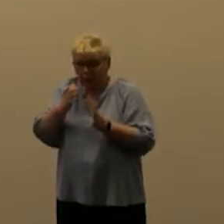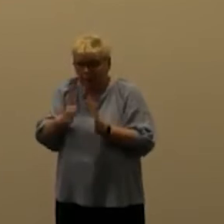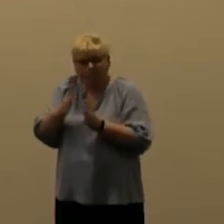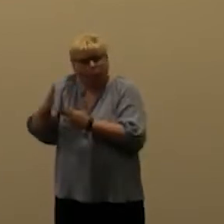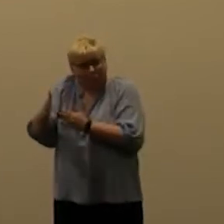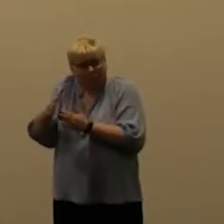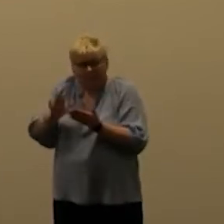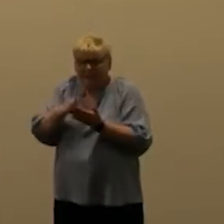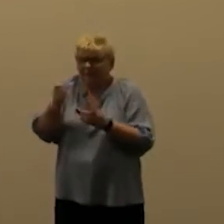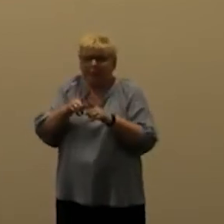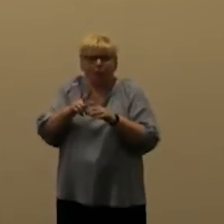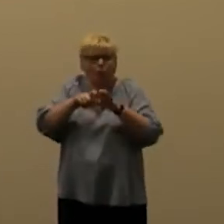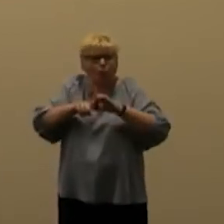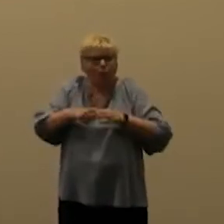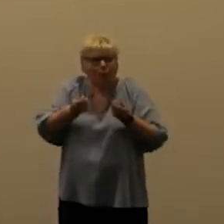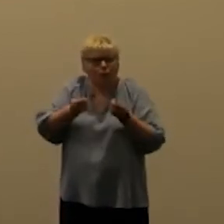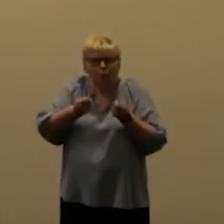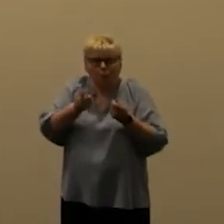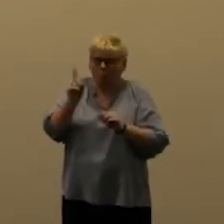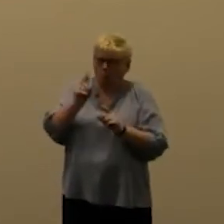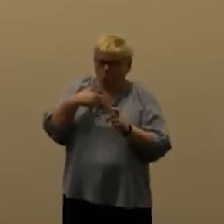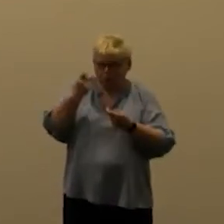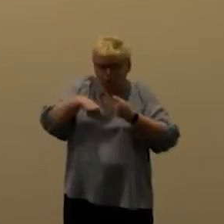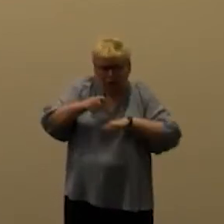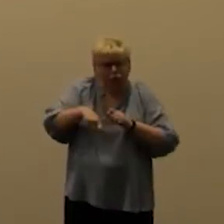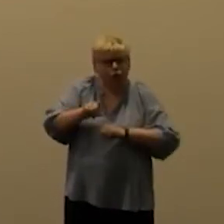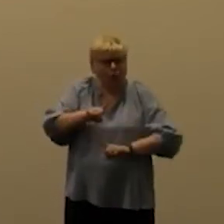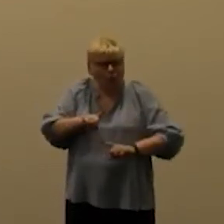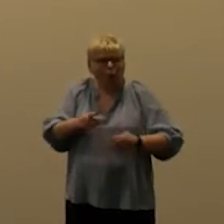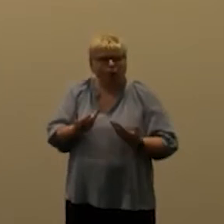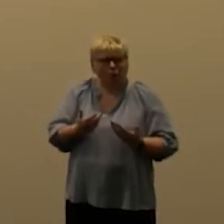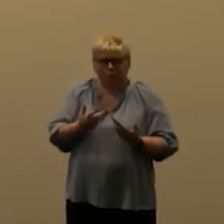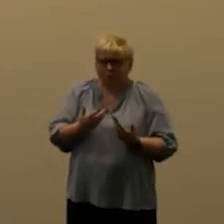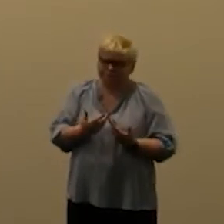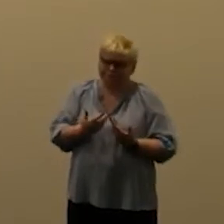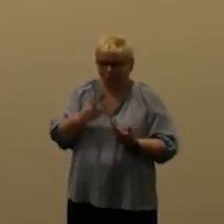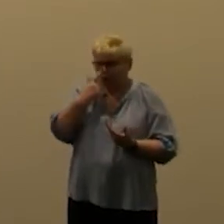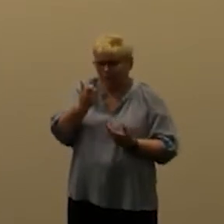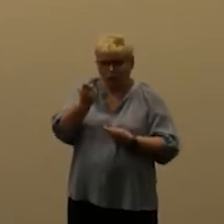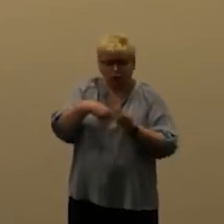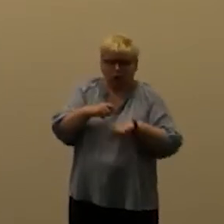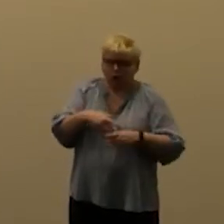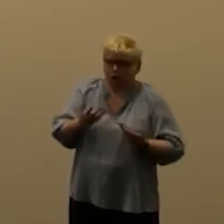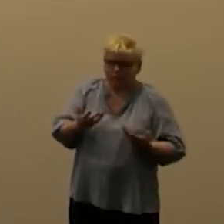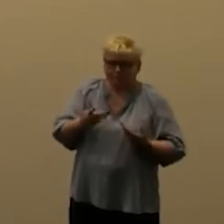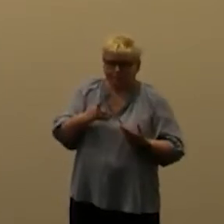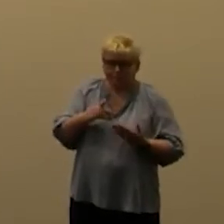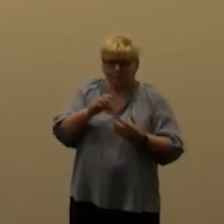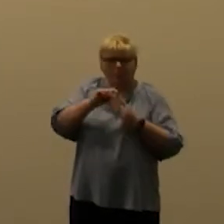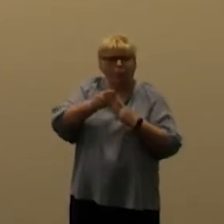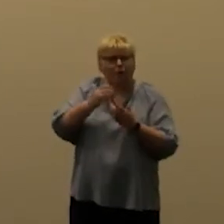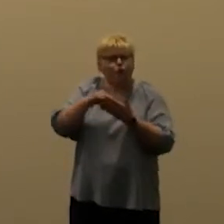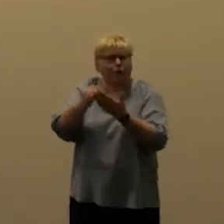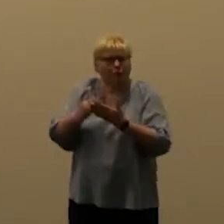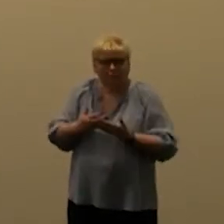idea here is that we have some quality control of what changes we're going to make. So for me, it could be that we're changing the Sharepoint sharing setting again.